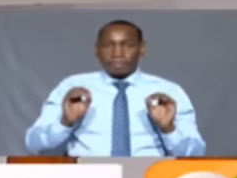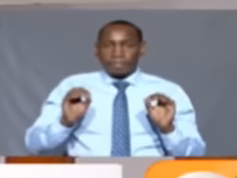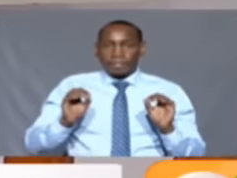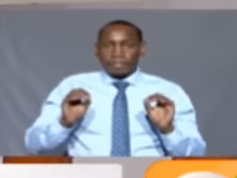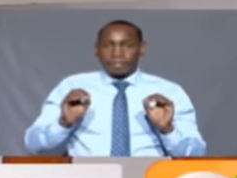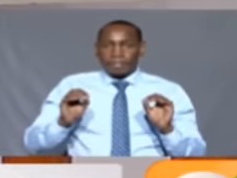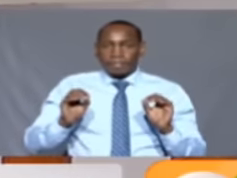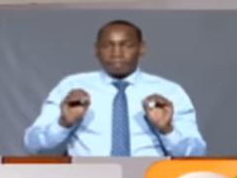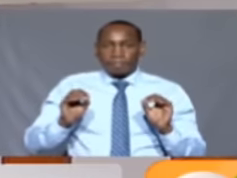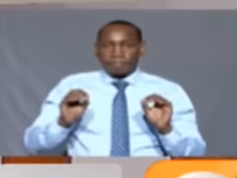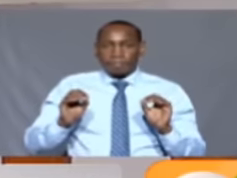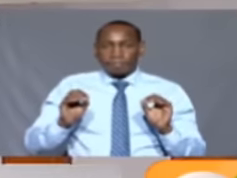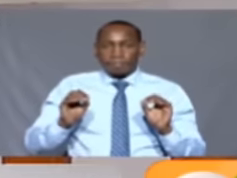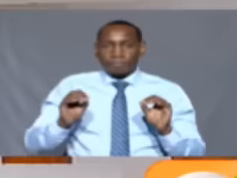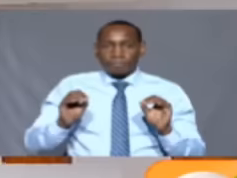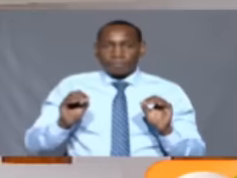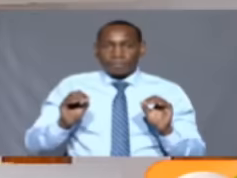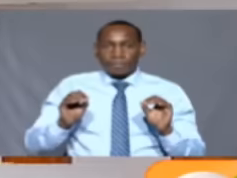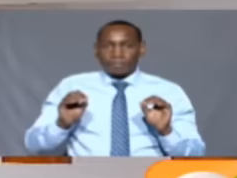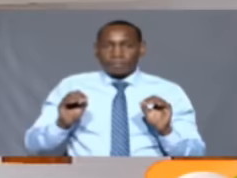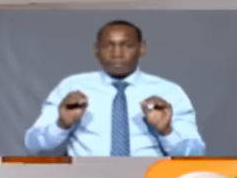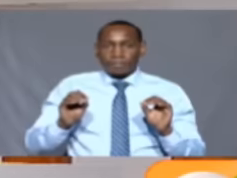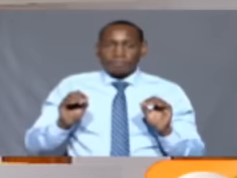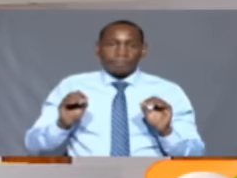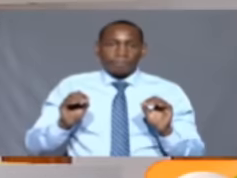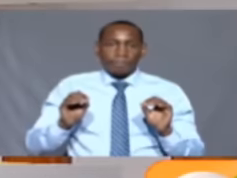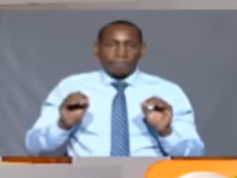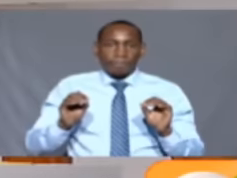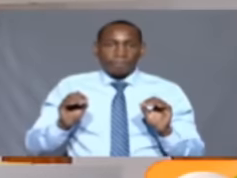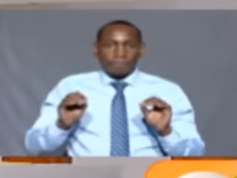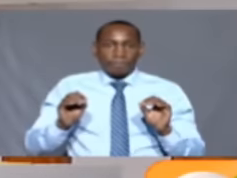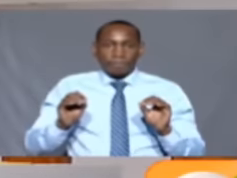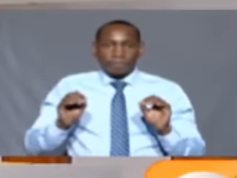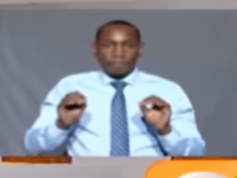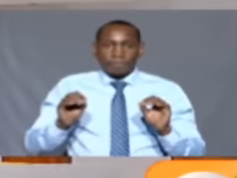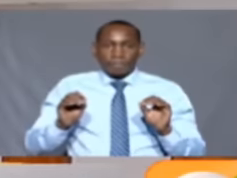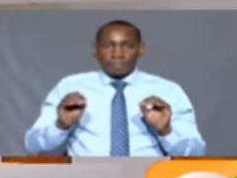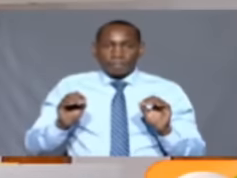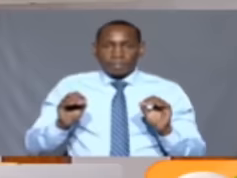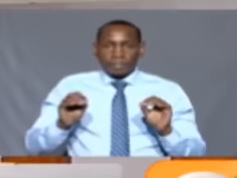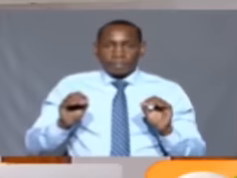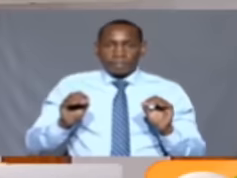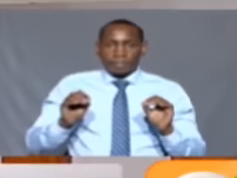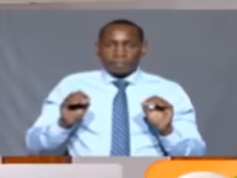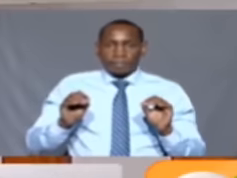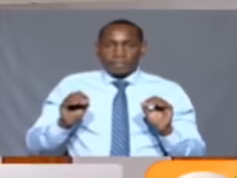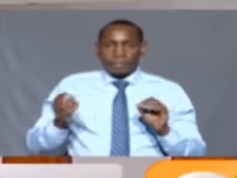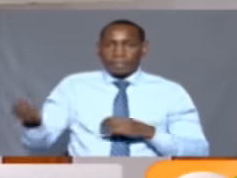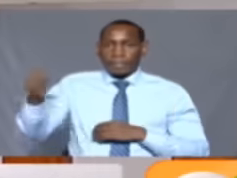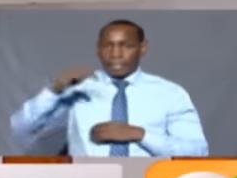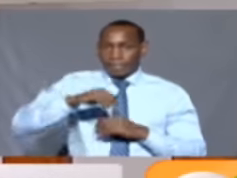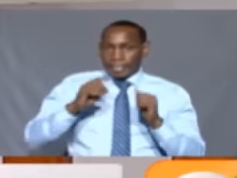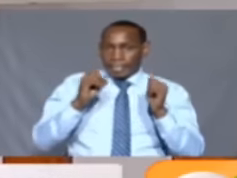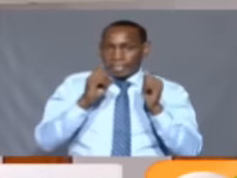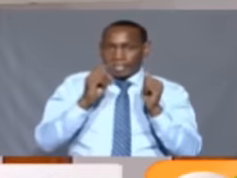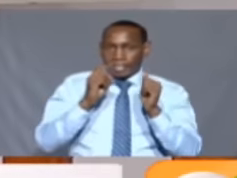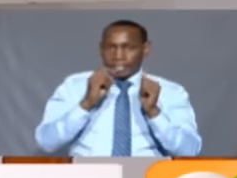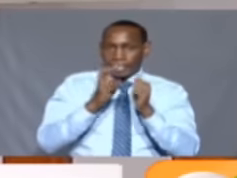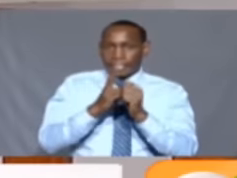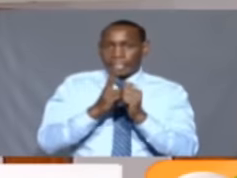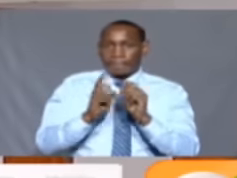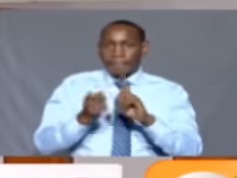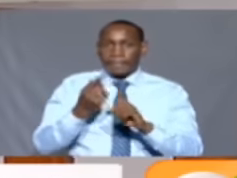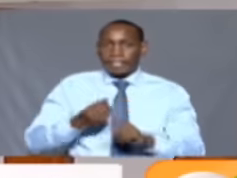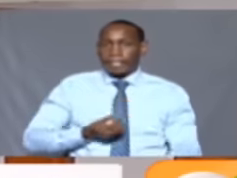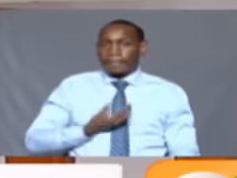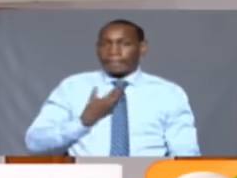really forbidding what he said. So he's planning to, he's getting us tickets every December for us to visit him. Like,